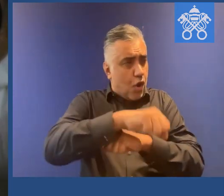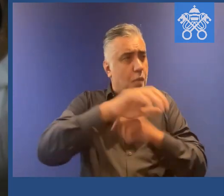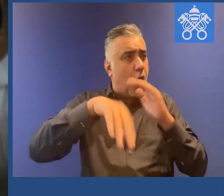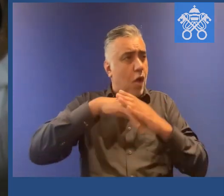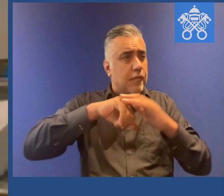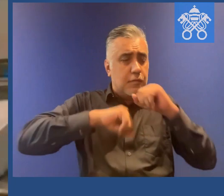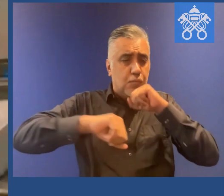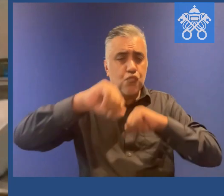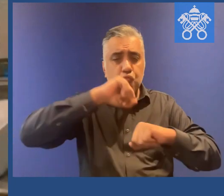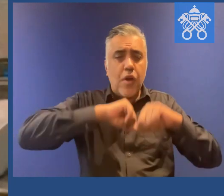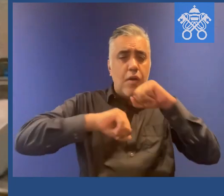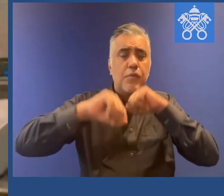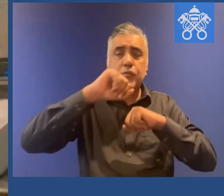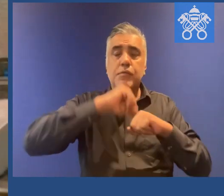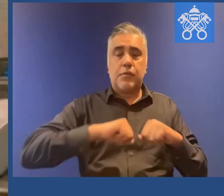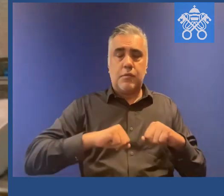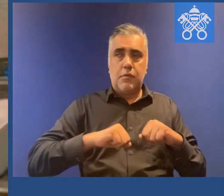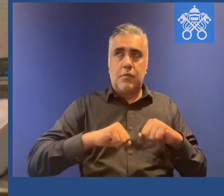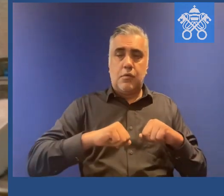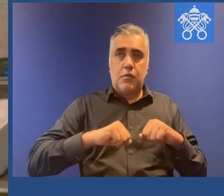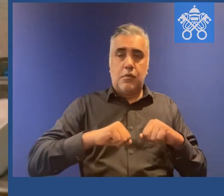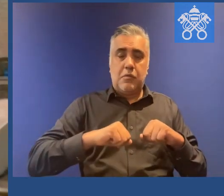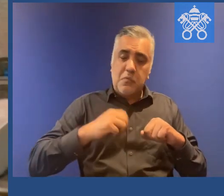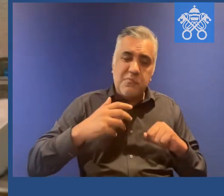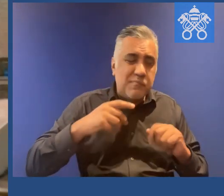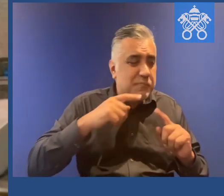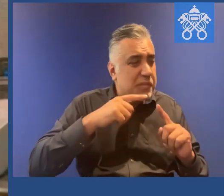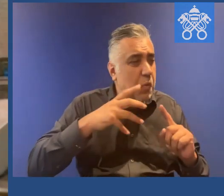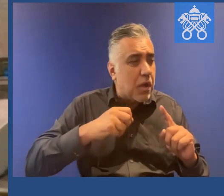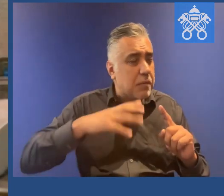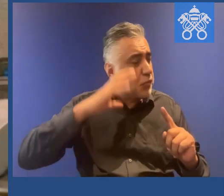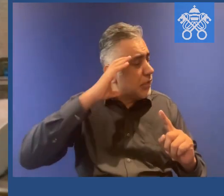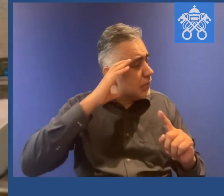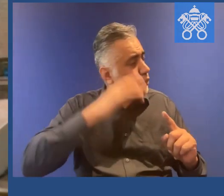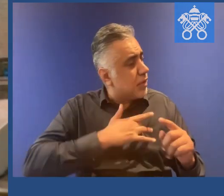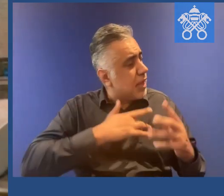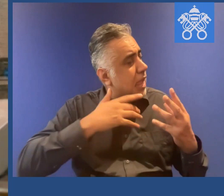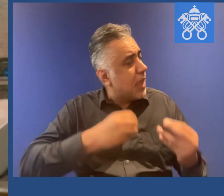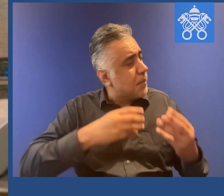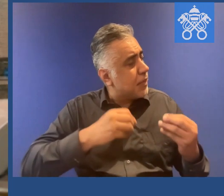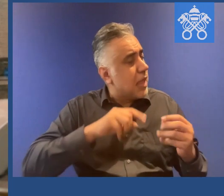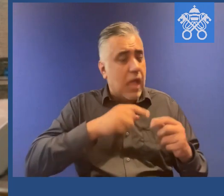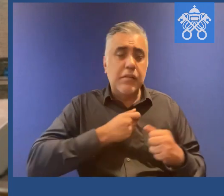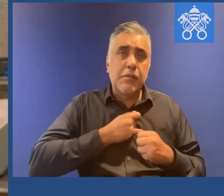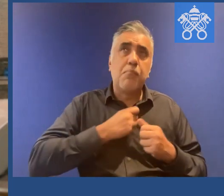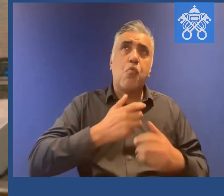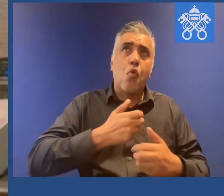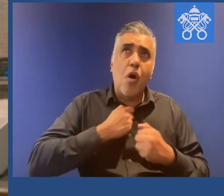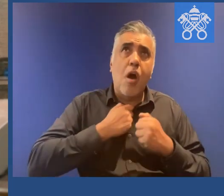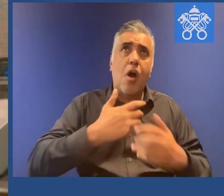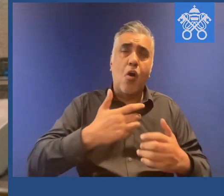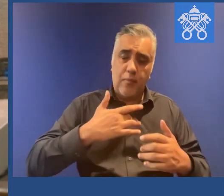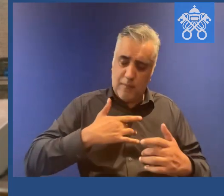trials. Many want someone to listen to them with empathy as they pour out their